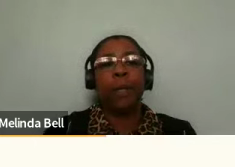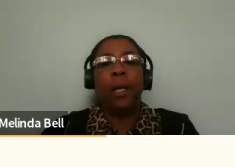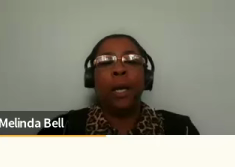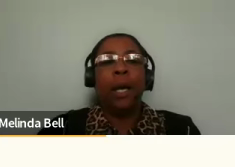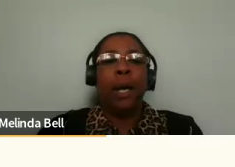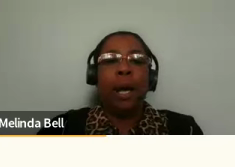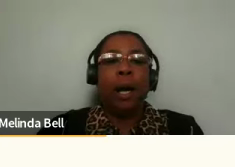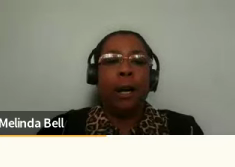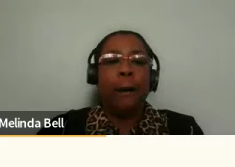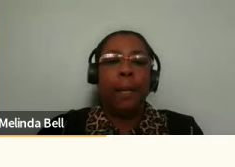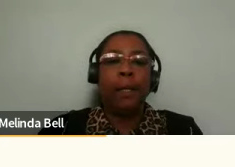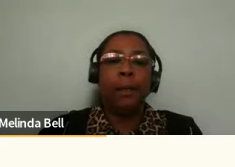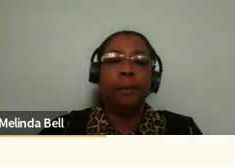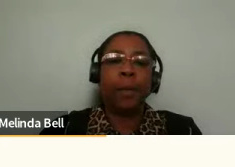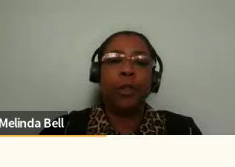January.